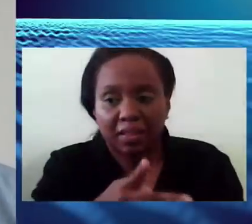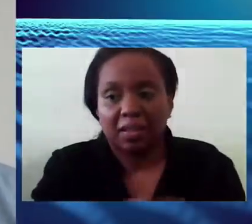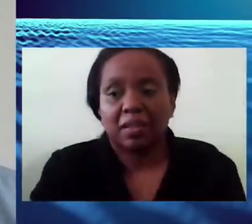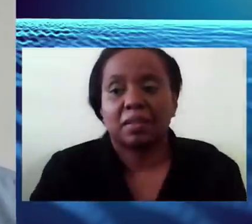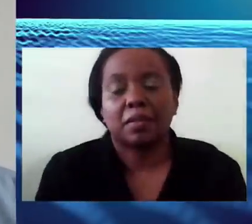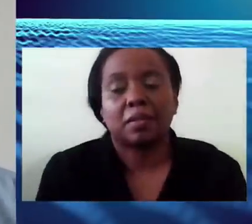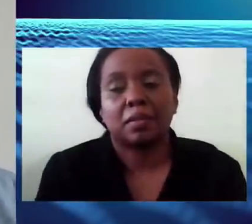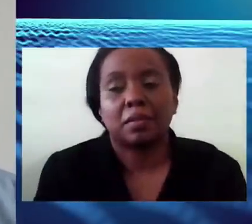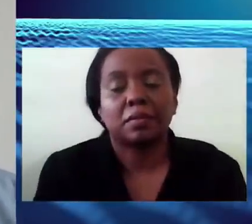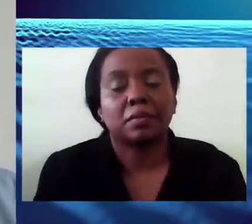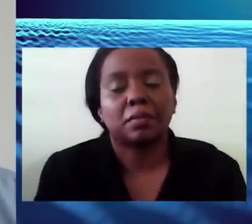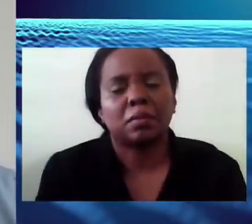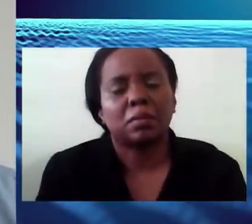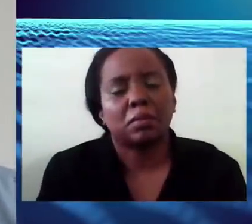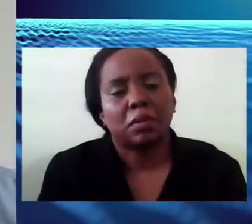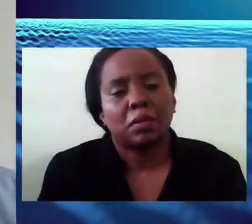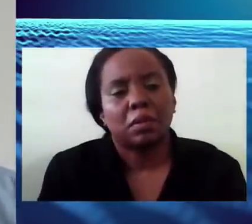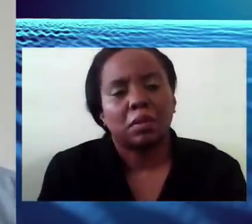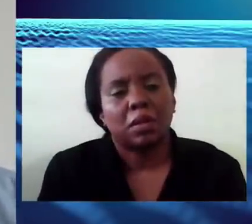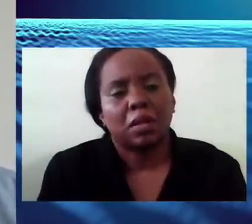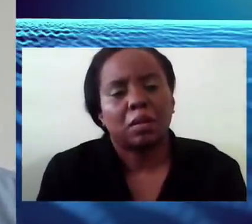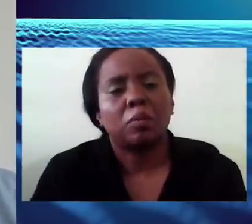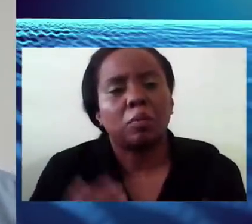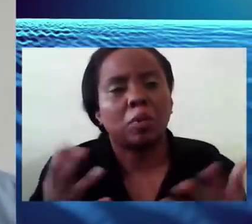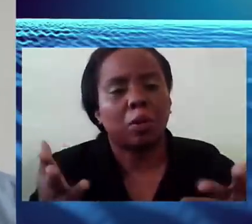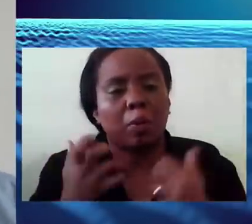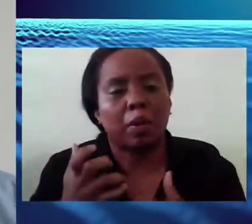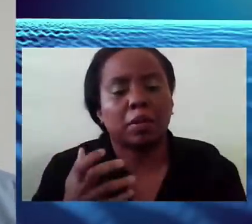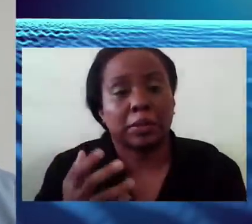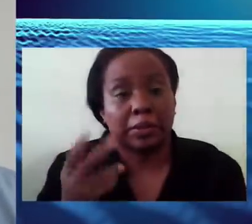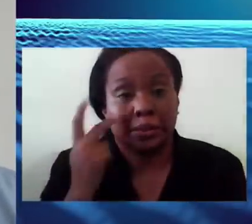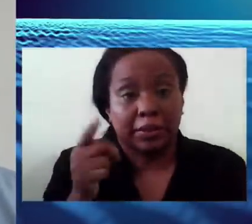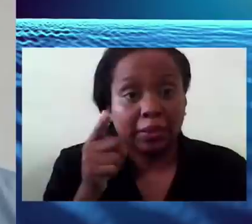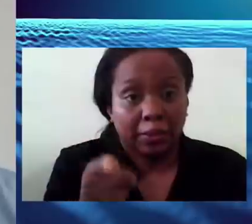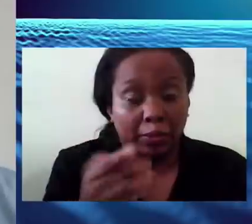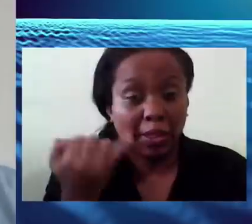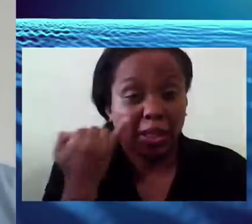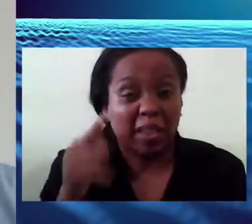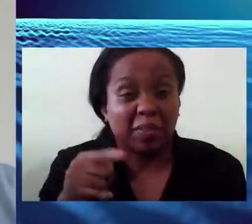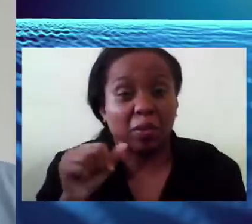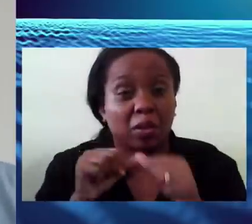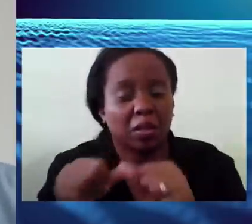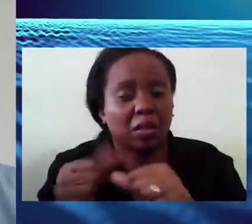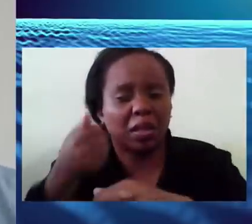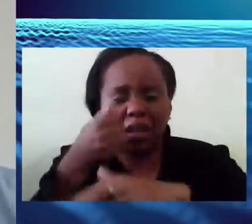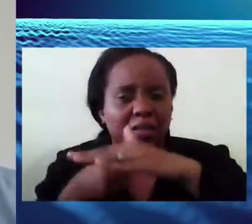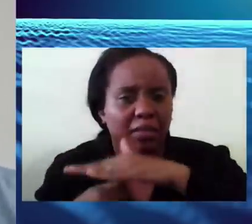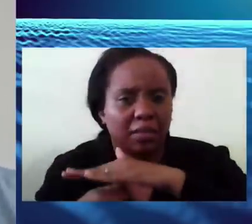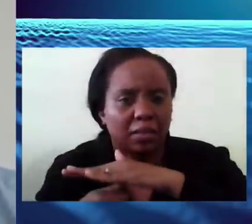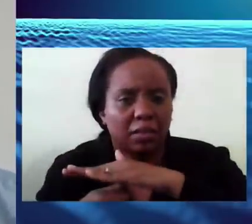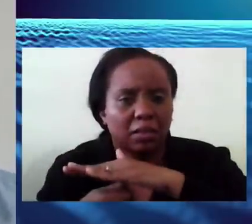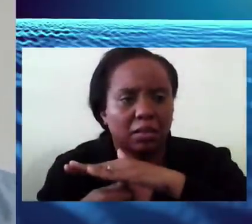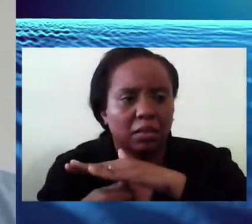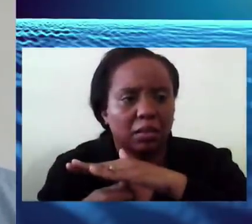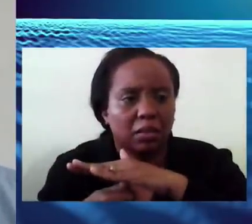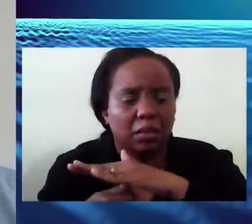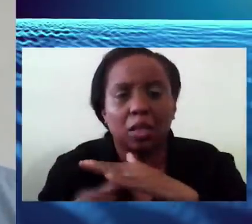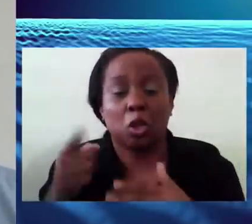want to find you, because if you remain in hiding, if you remain knowing that you have symptoms